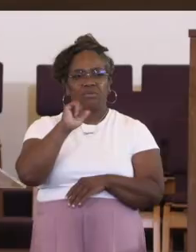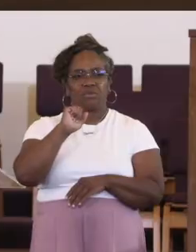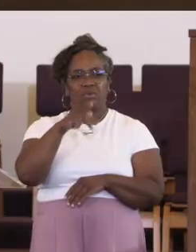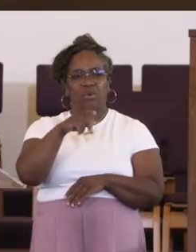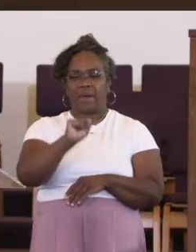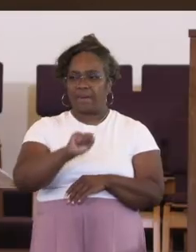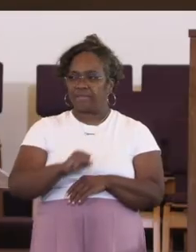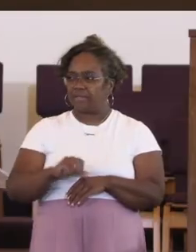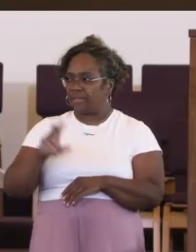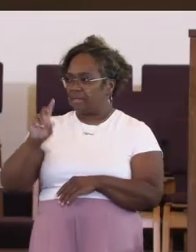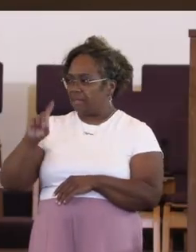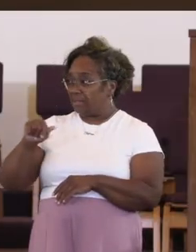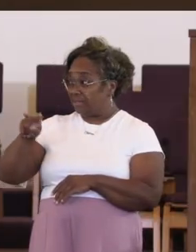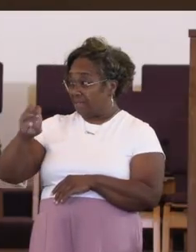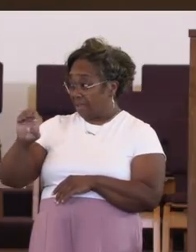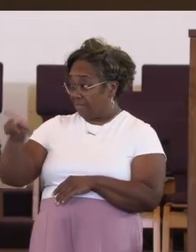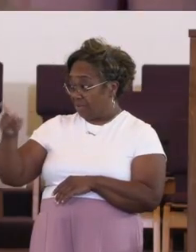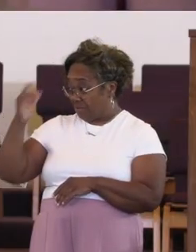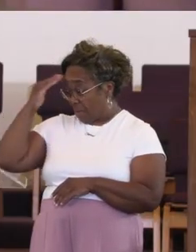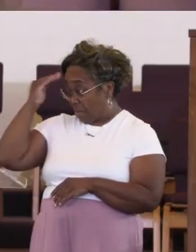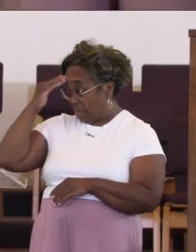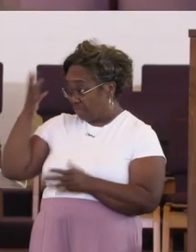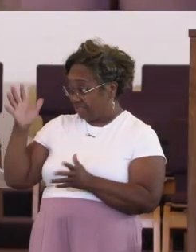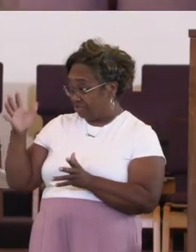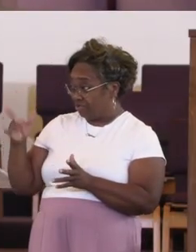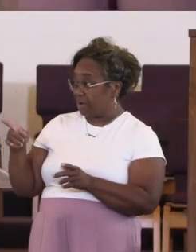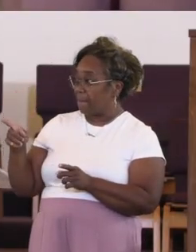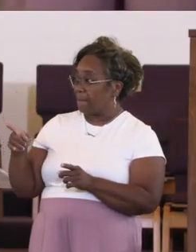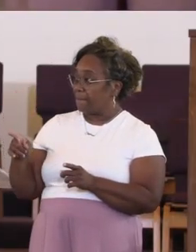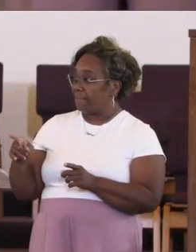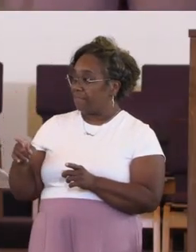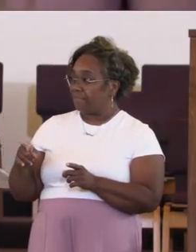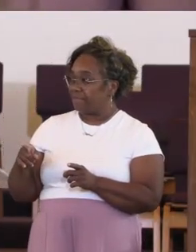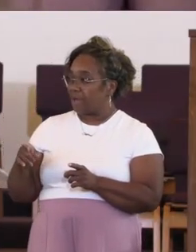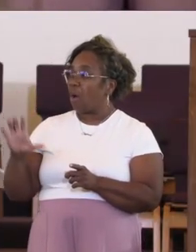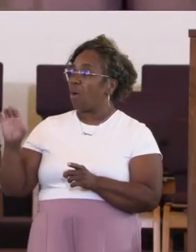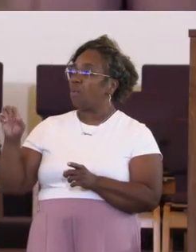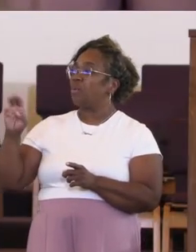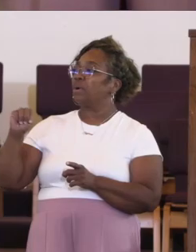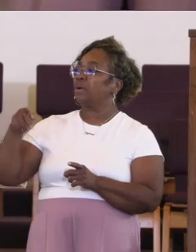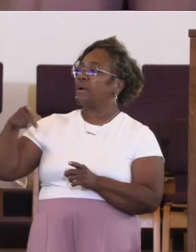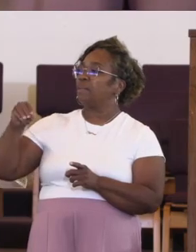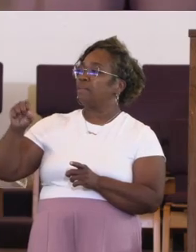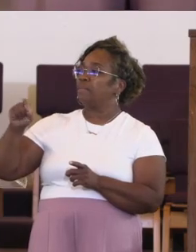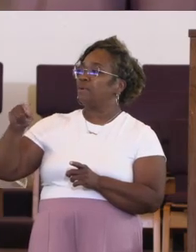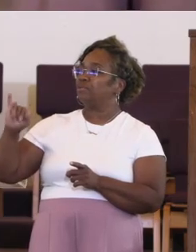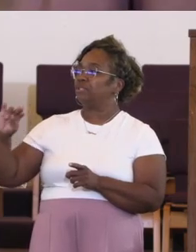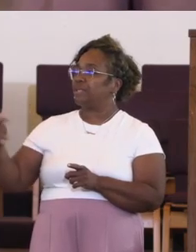take... Dave, are you aware of this? Composting? Go ahead.